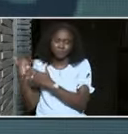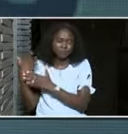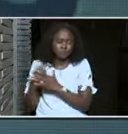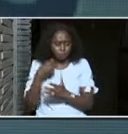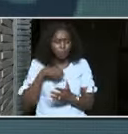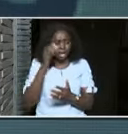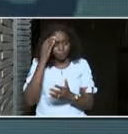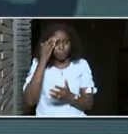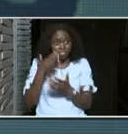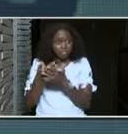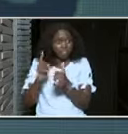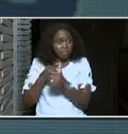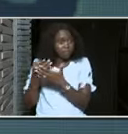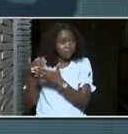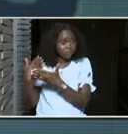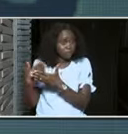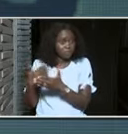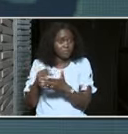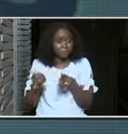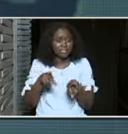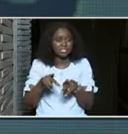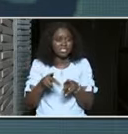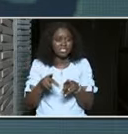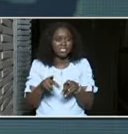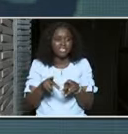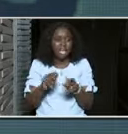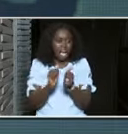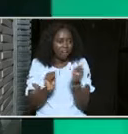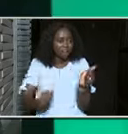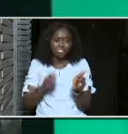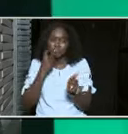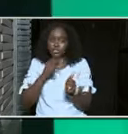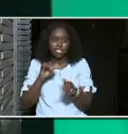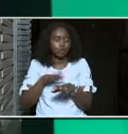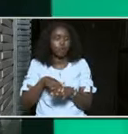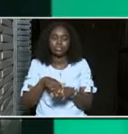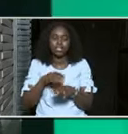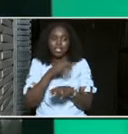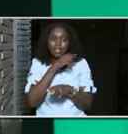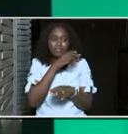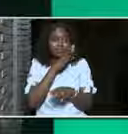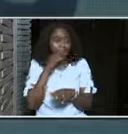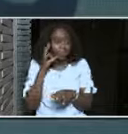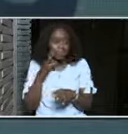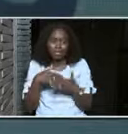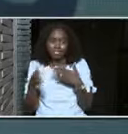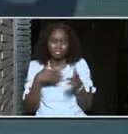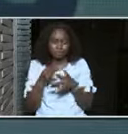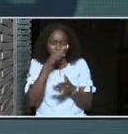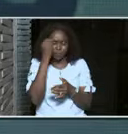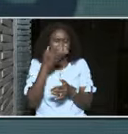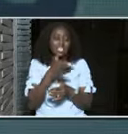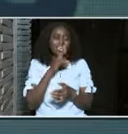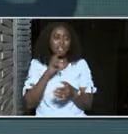parties deliberately avoided speaking on farmer, to header farmer issues because there are